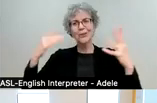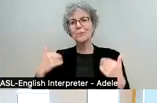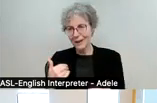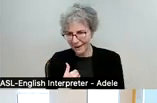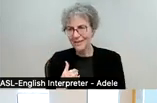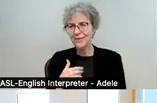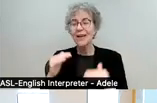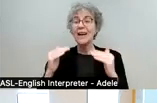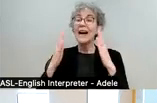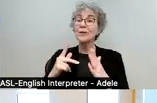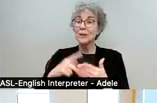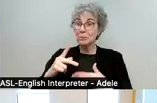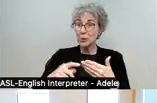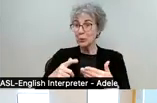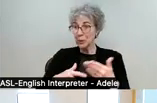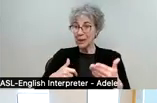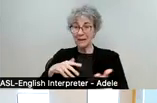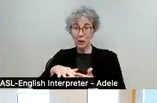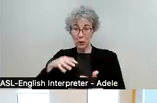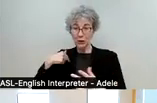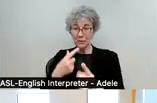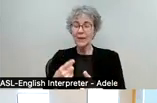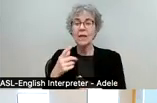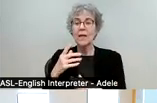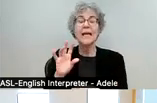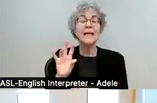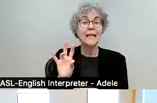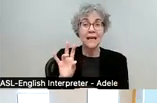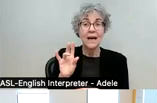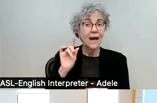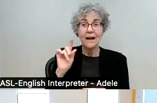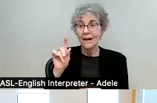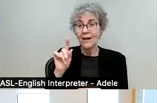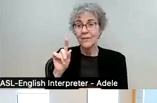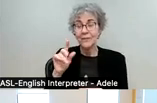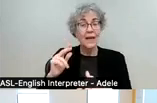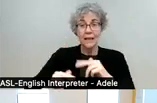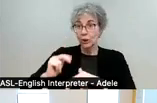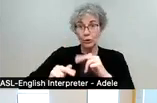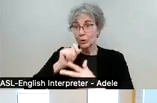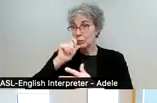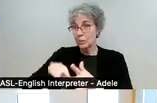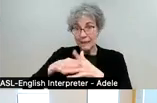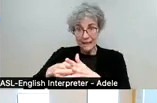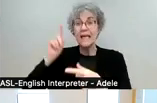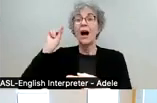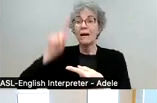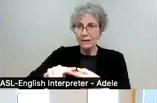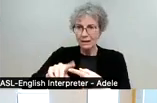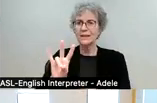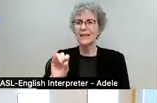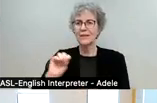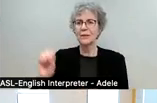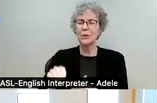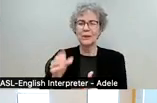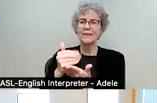a housing project is that until 70% of the units are sold, project construction can't begin. So